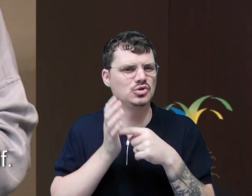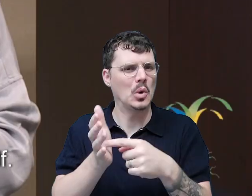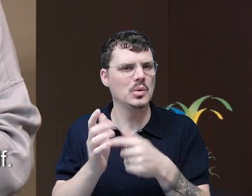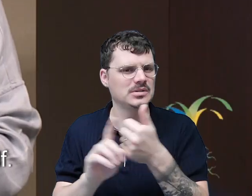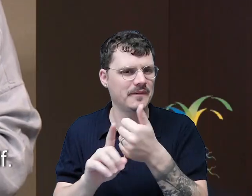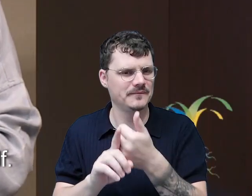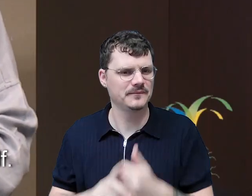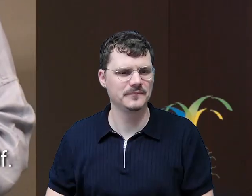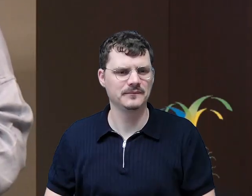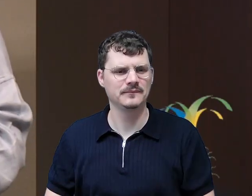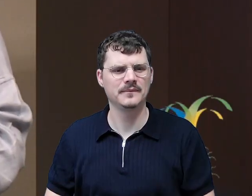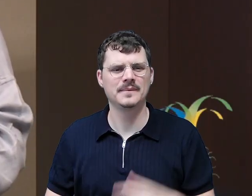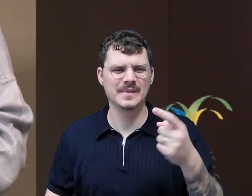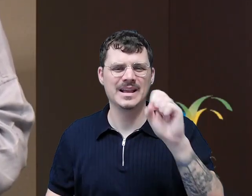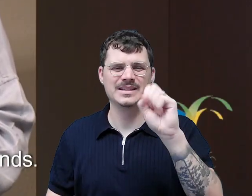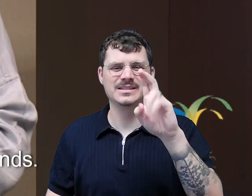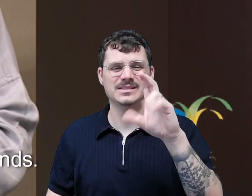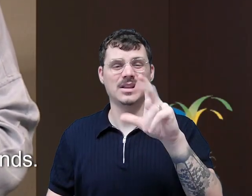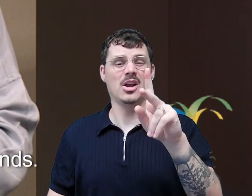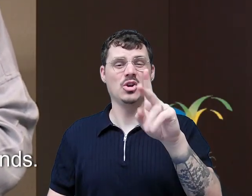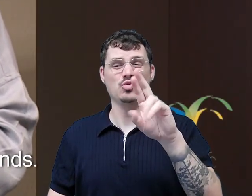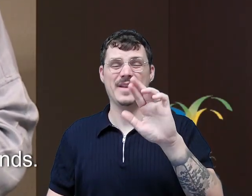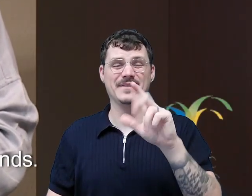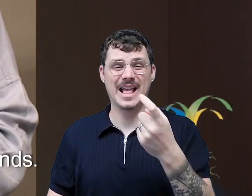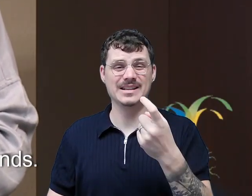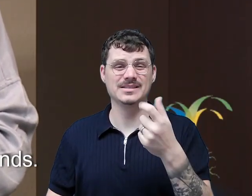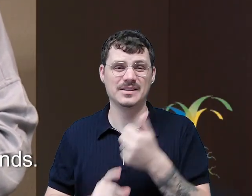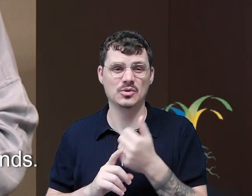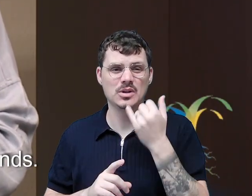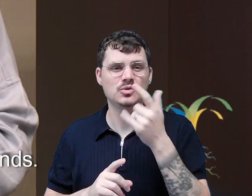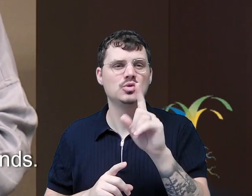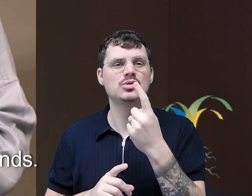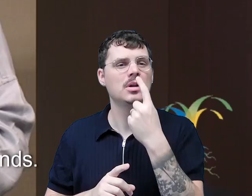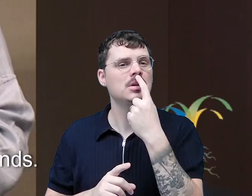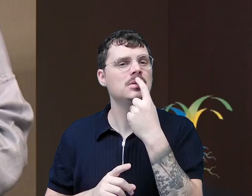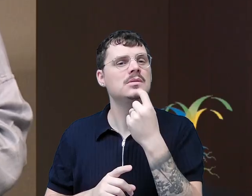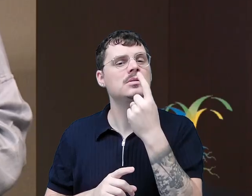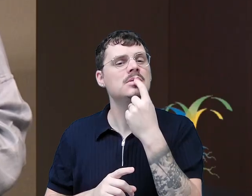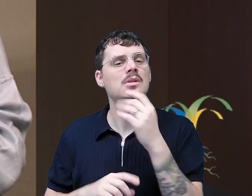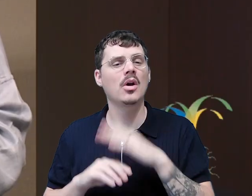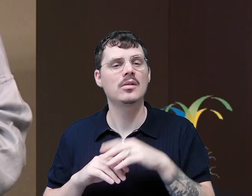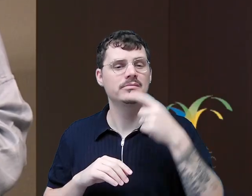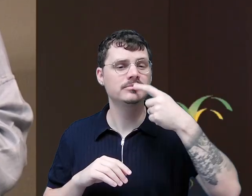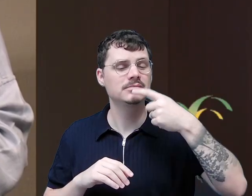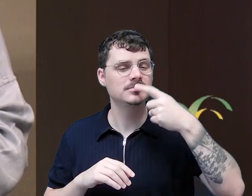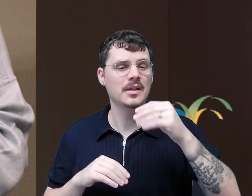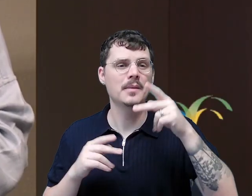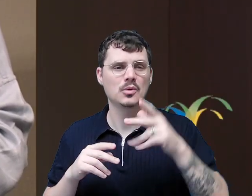It's another way it shows itself. The suck reflex is just like it sounds. You gently touch